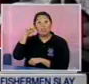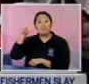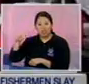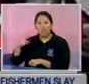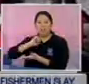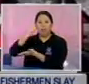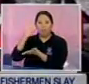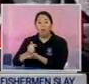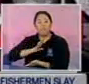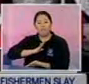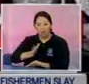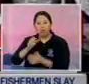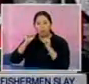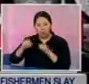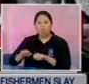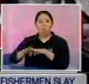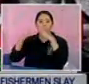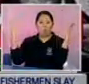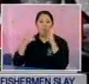the opening of those documents.